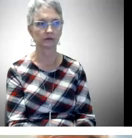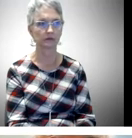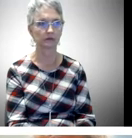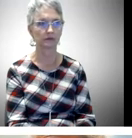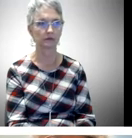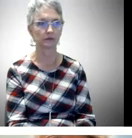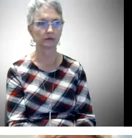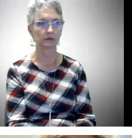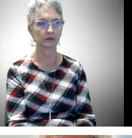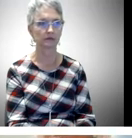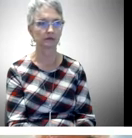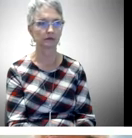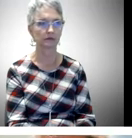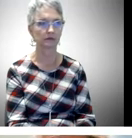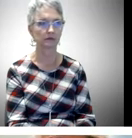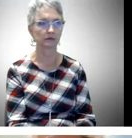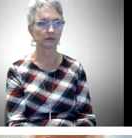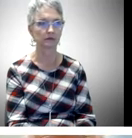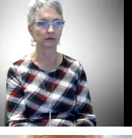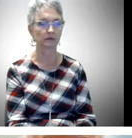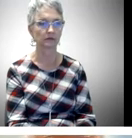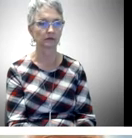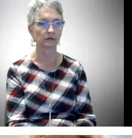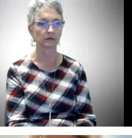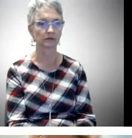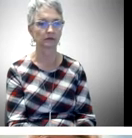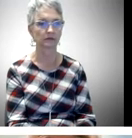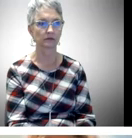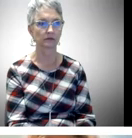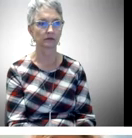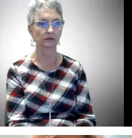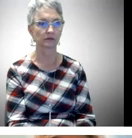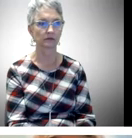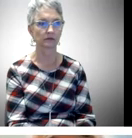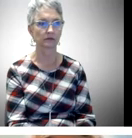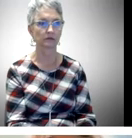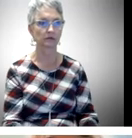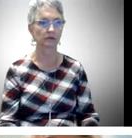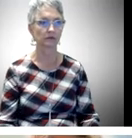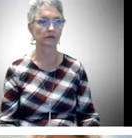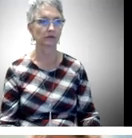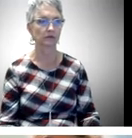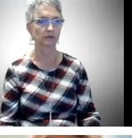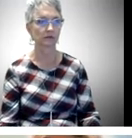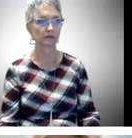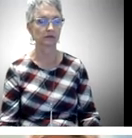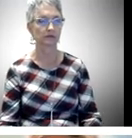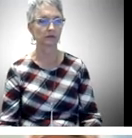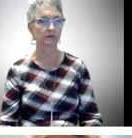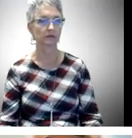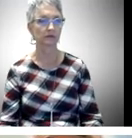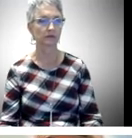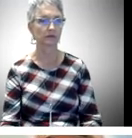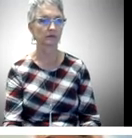person, depending on what the order says, if it's a full guardian, they decide where a person lives, they make all the medical decisions, they can control